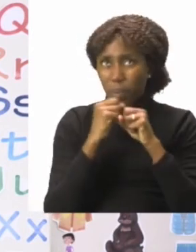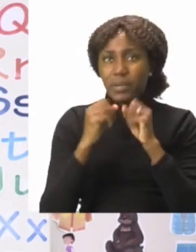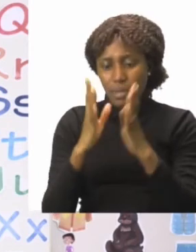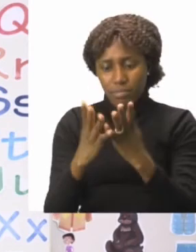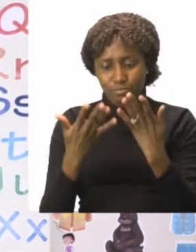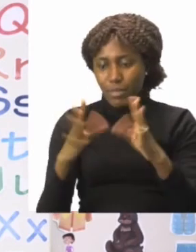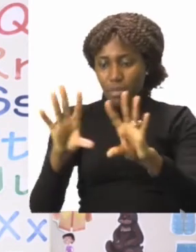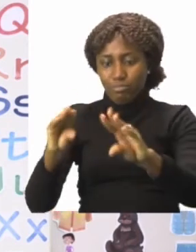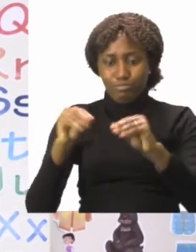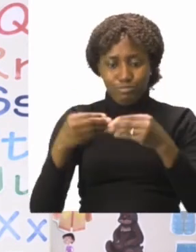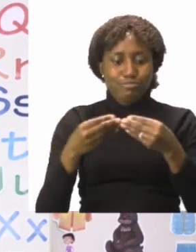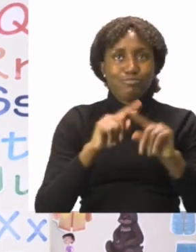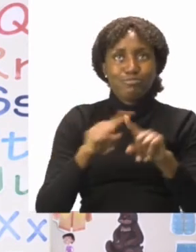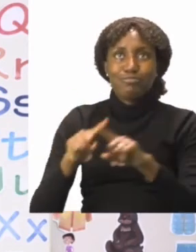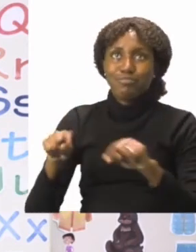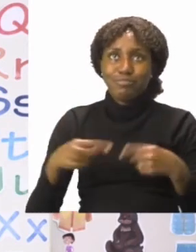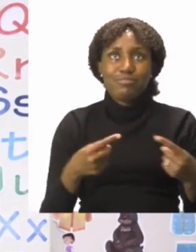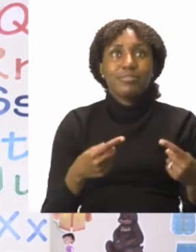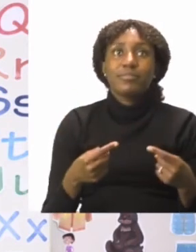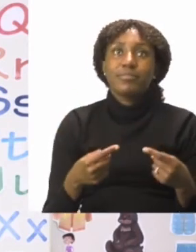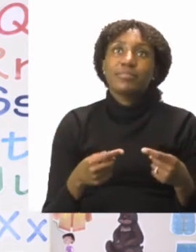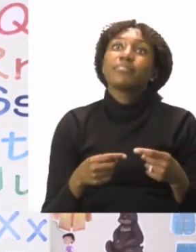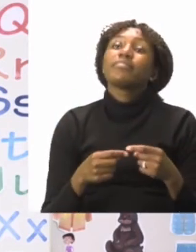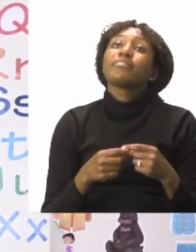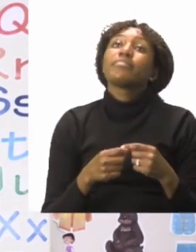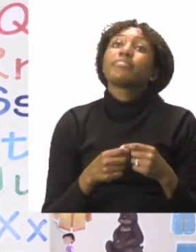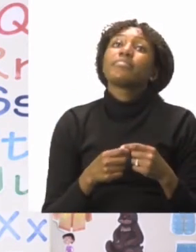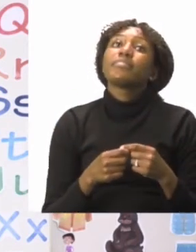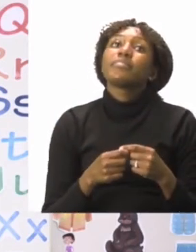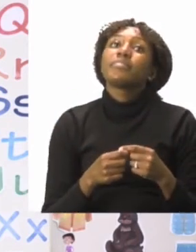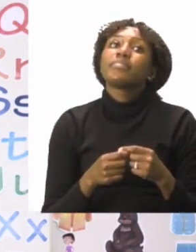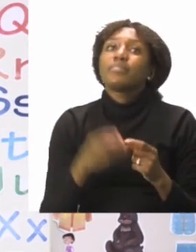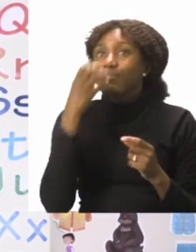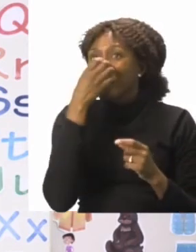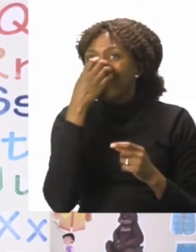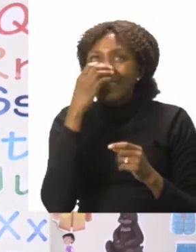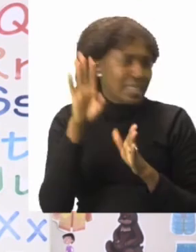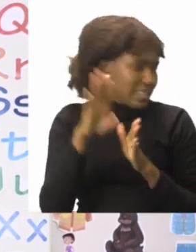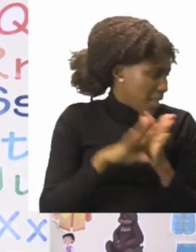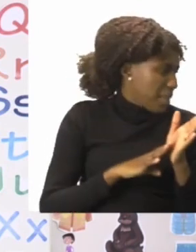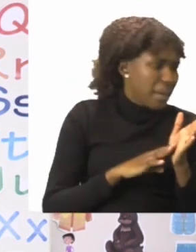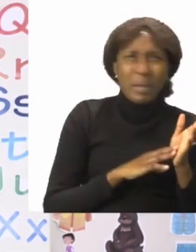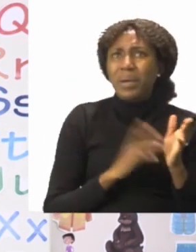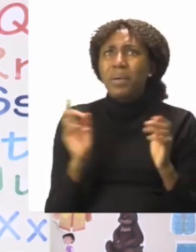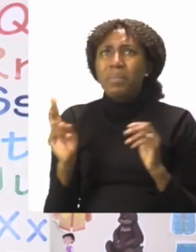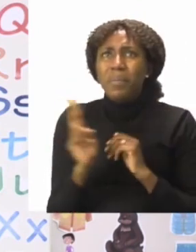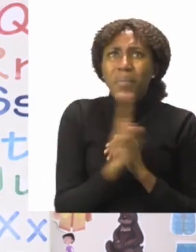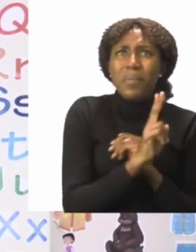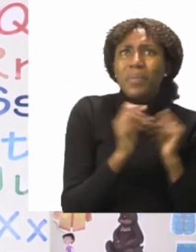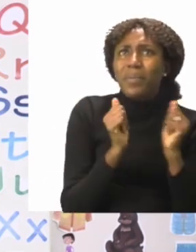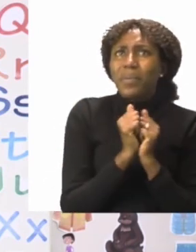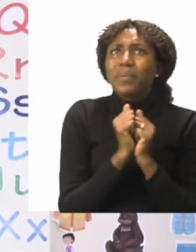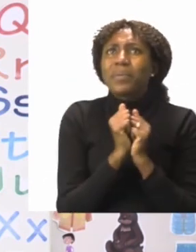anything now before i go boys and girls zoshi promised me that we can go to the park today